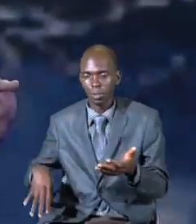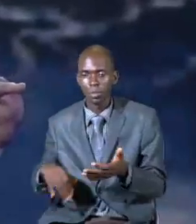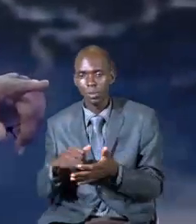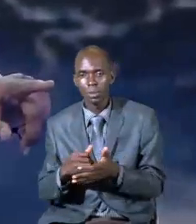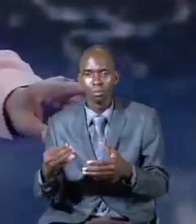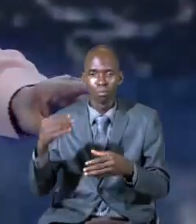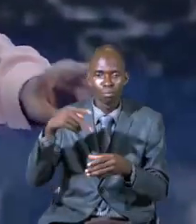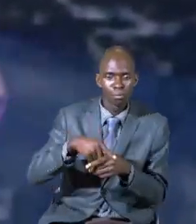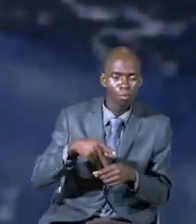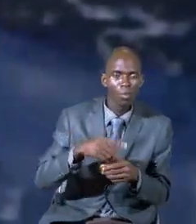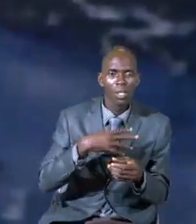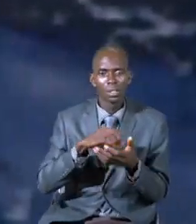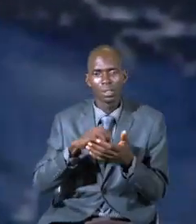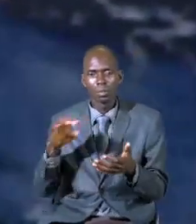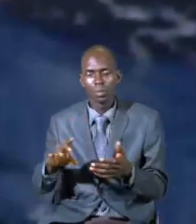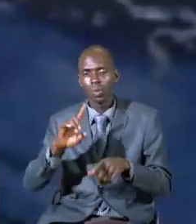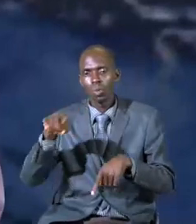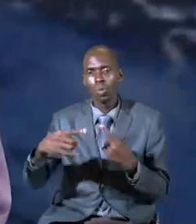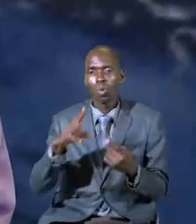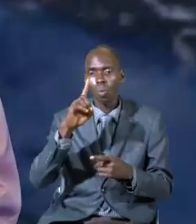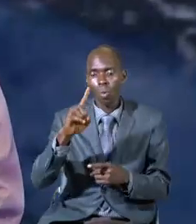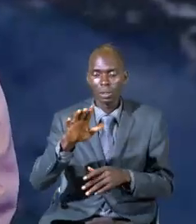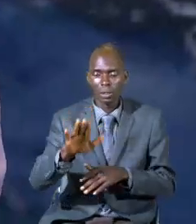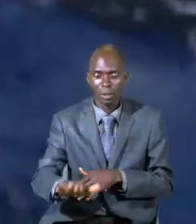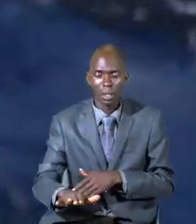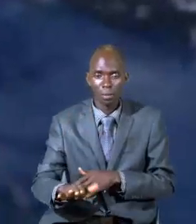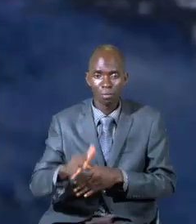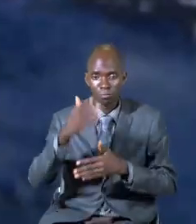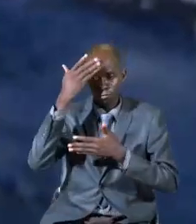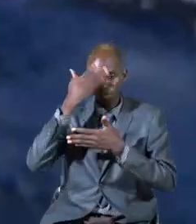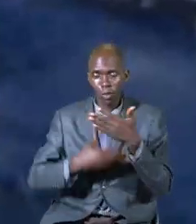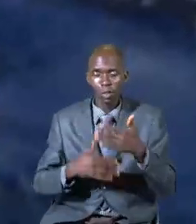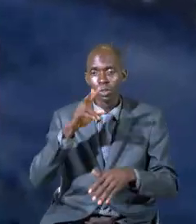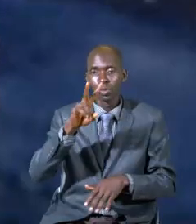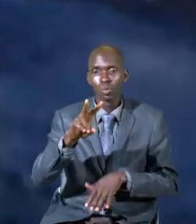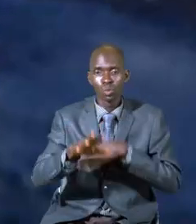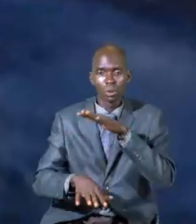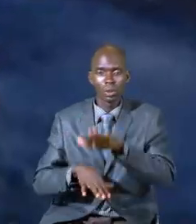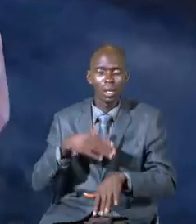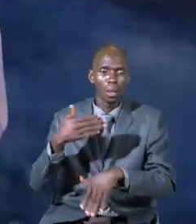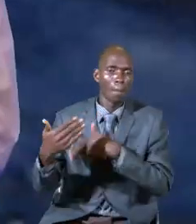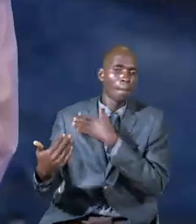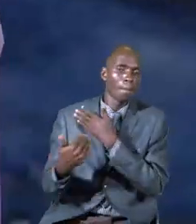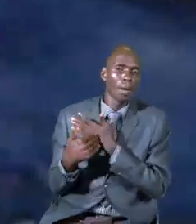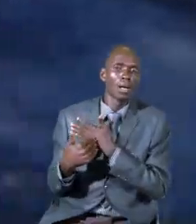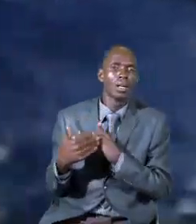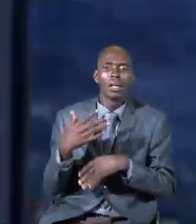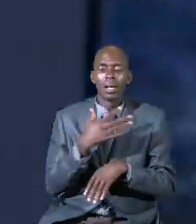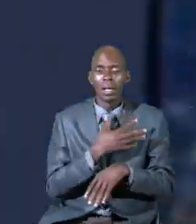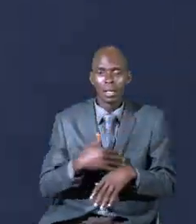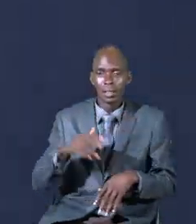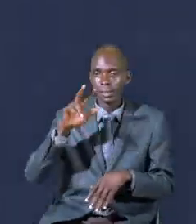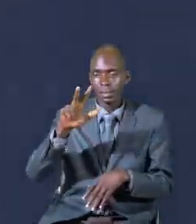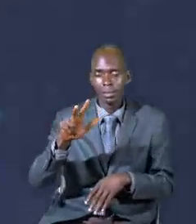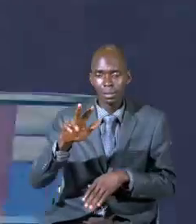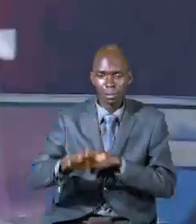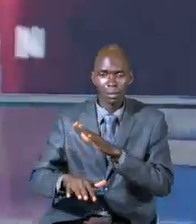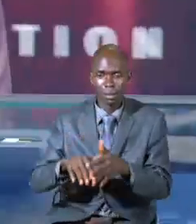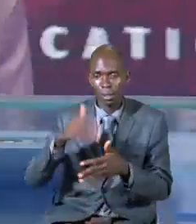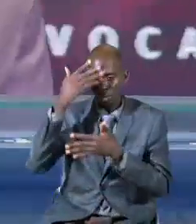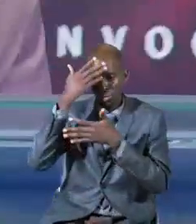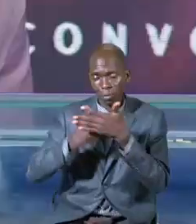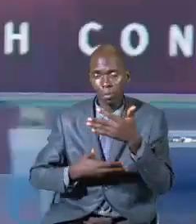two steps backwards, and they go three steps forward and they go seven steps backward. They're oscillating. They are